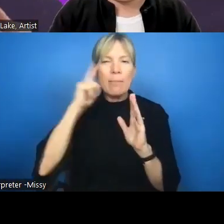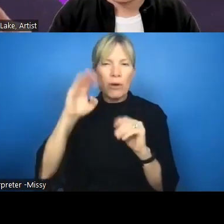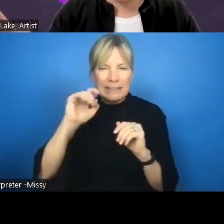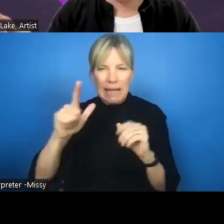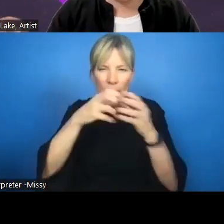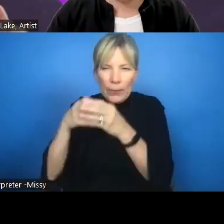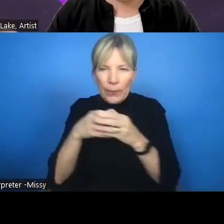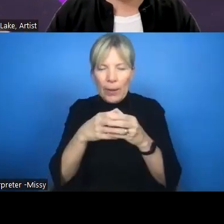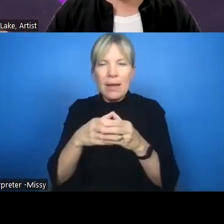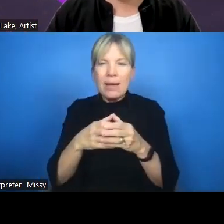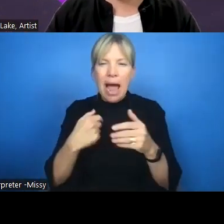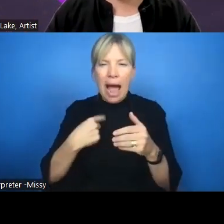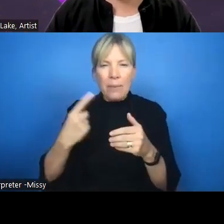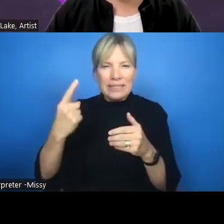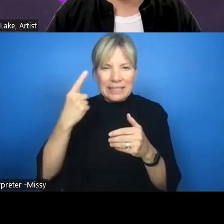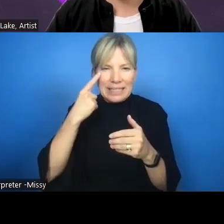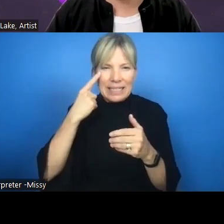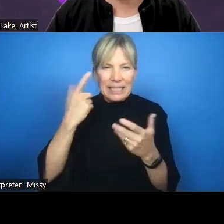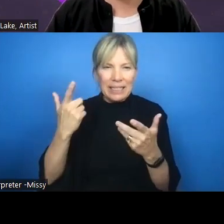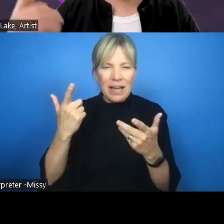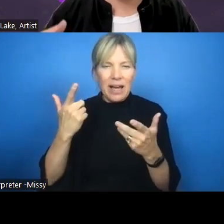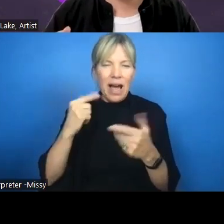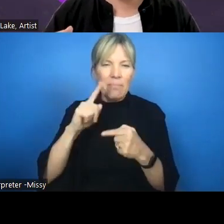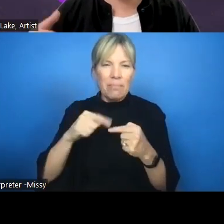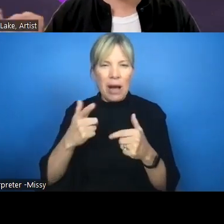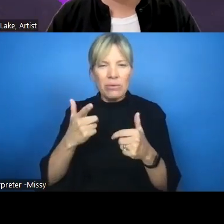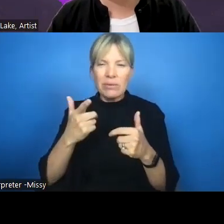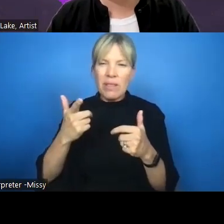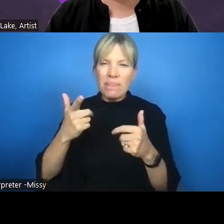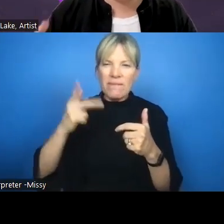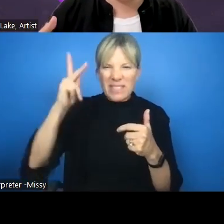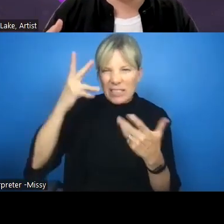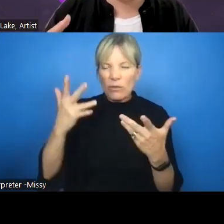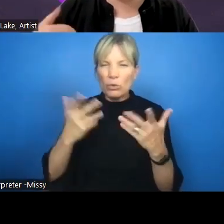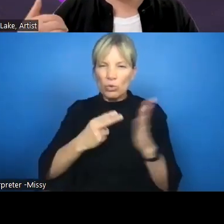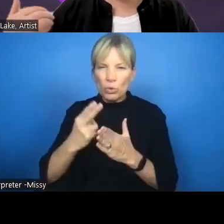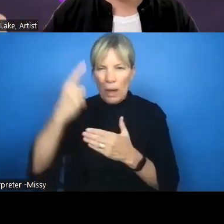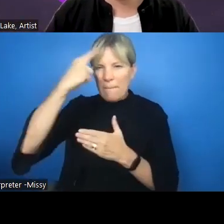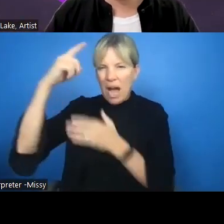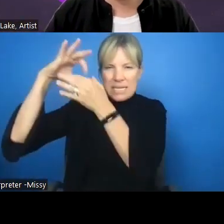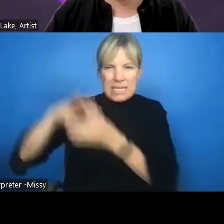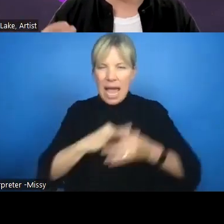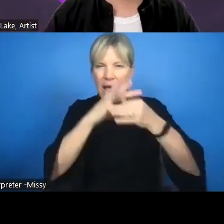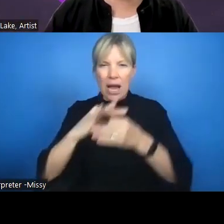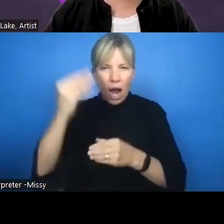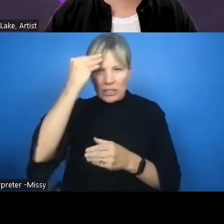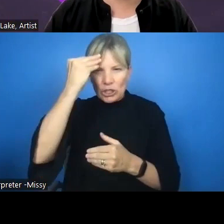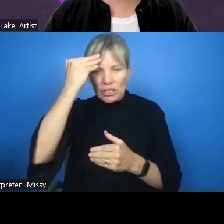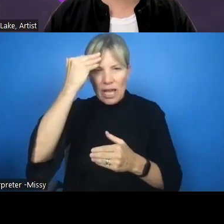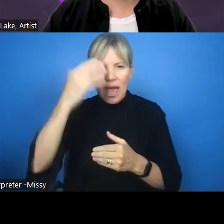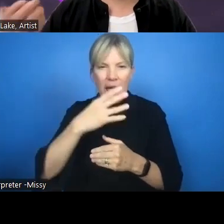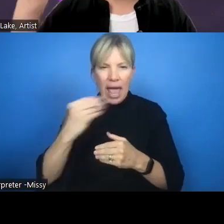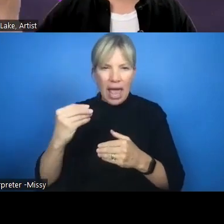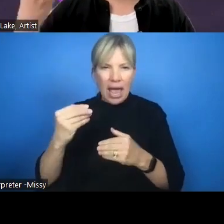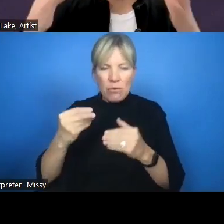in a vat, the philosophical idea of the questions of the reality, truth, mind, and consciousness and the meanings, right?